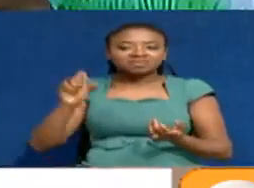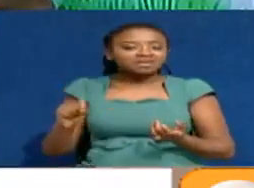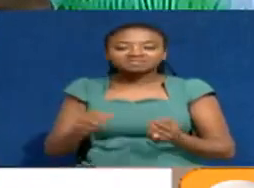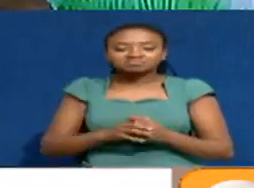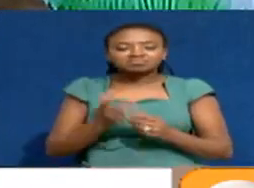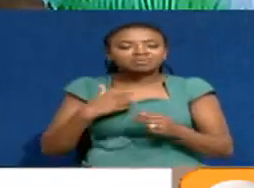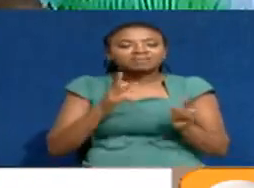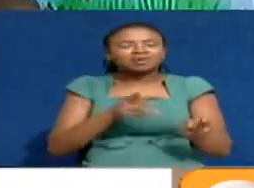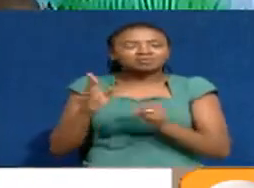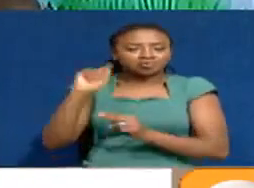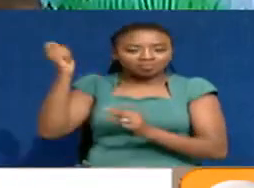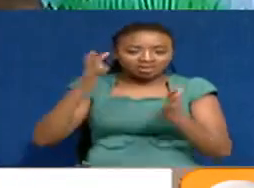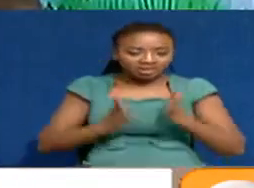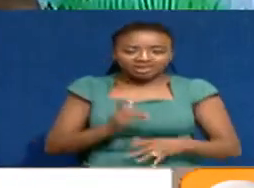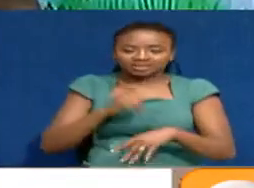ordinary citizen.